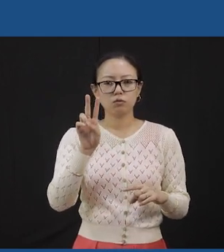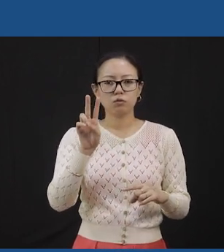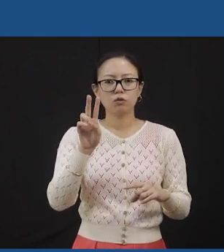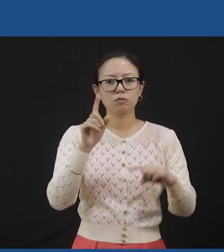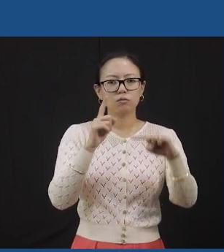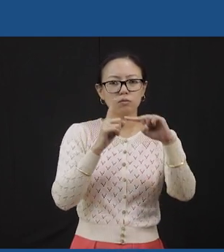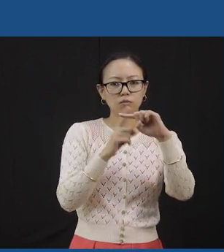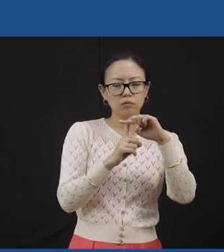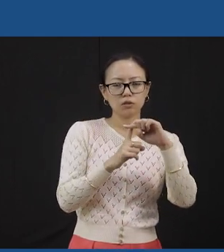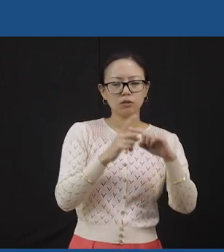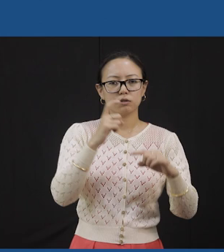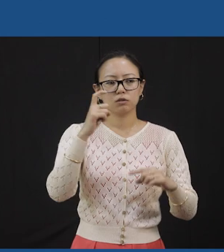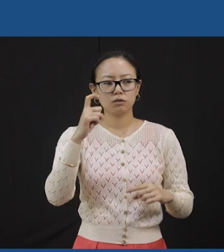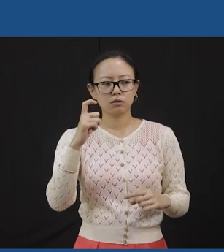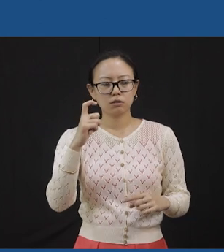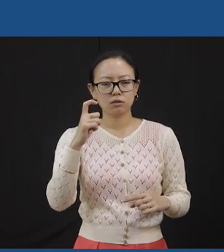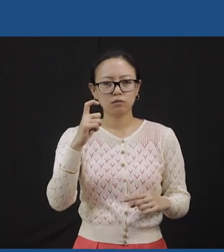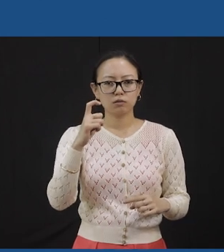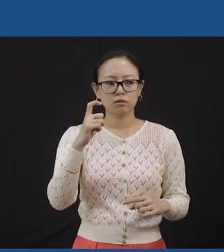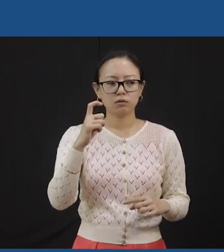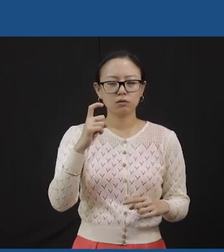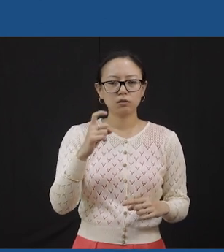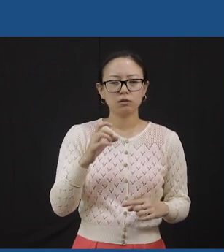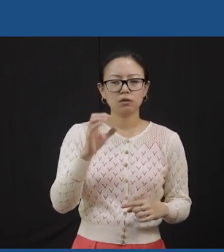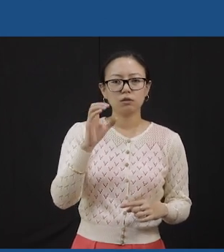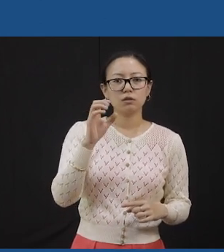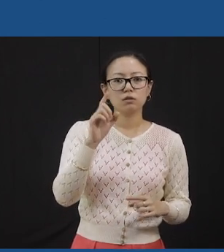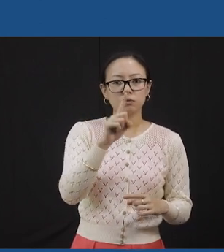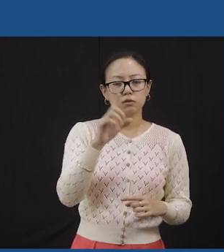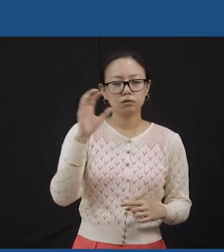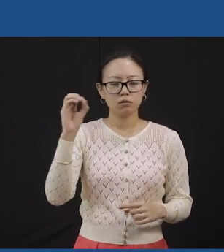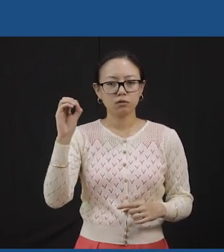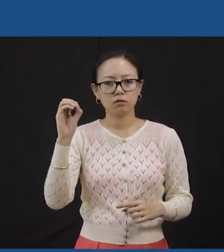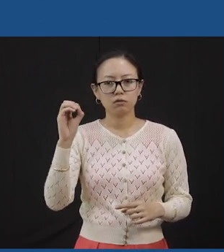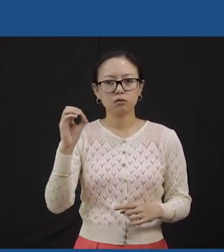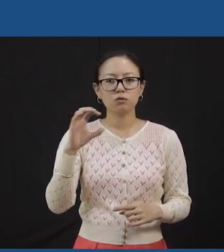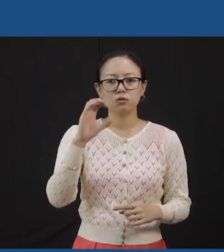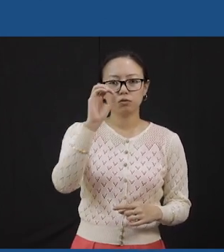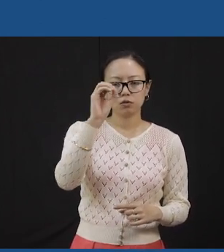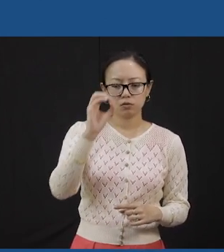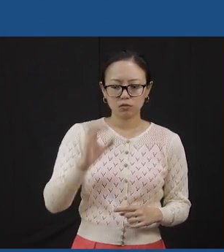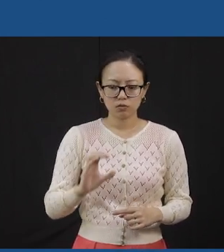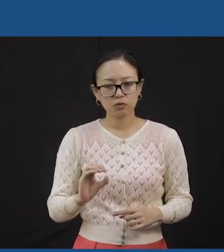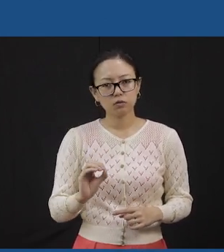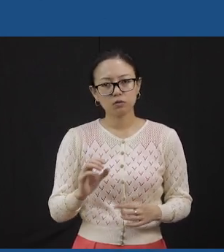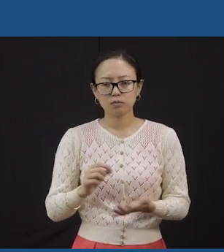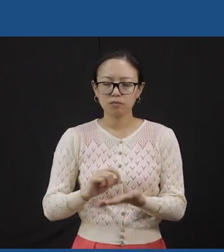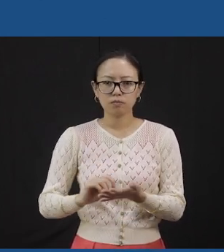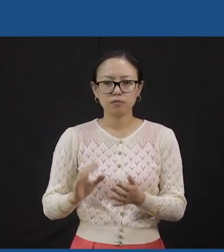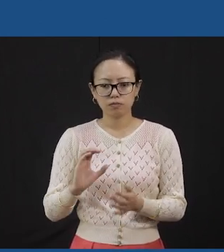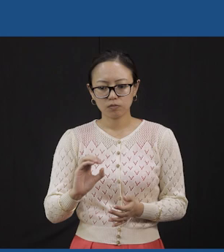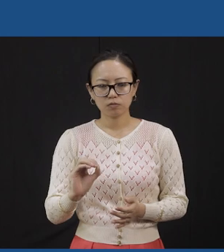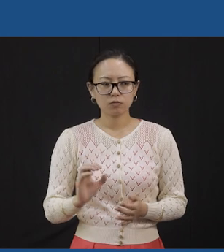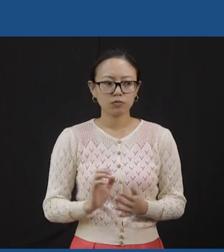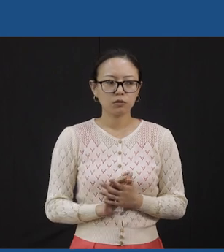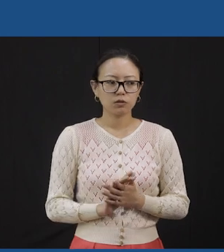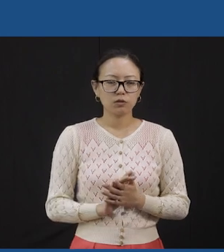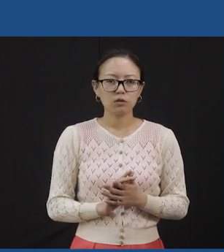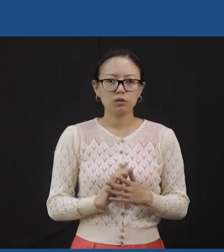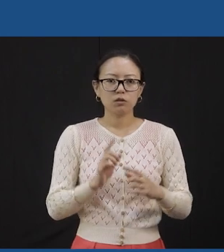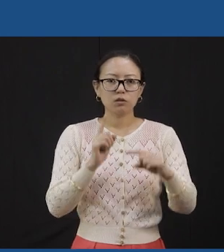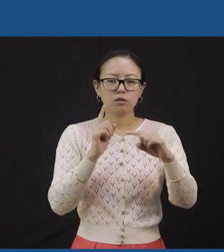is 3. And 3 plus 7 is 10. 1 carry over. 1